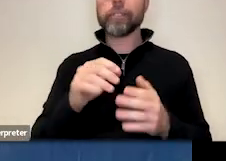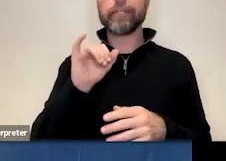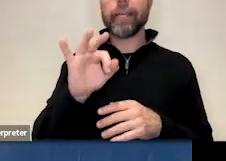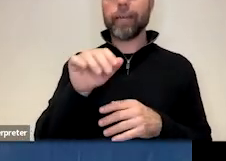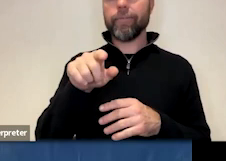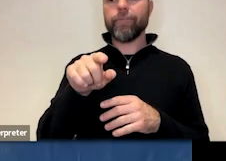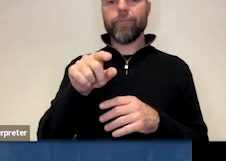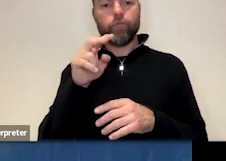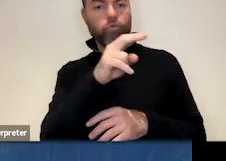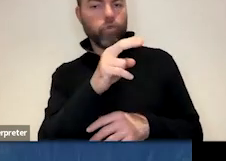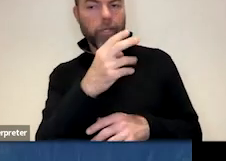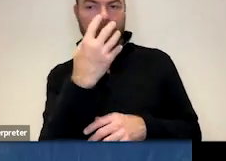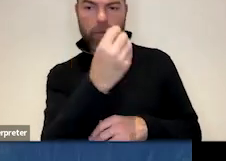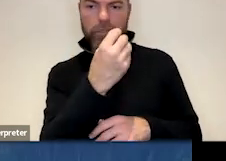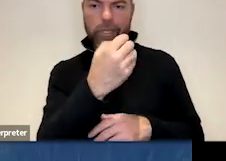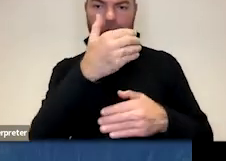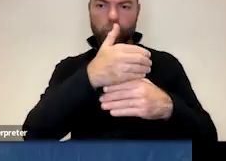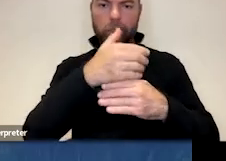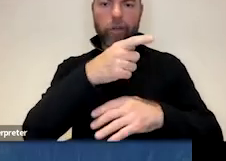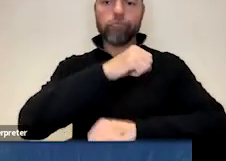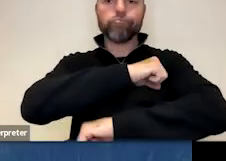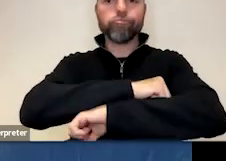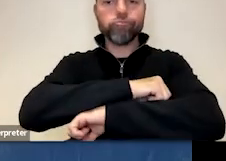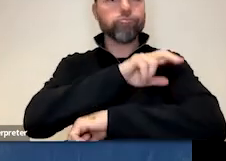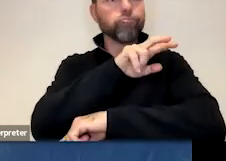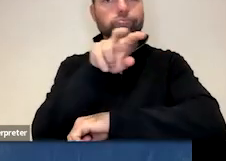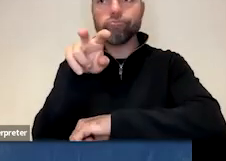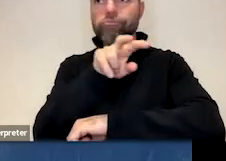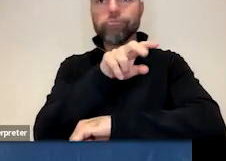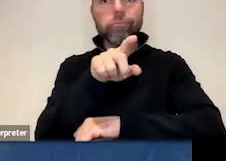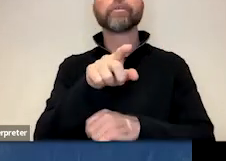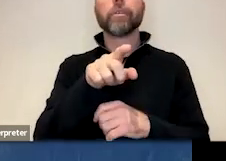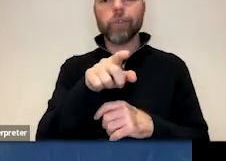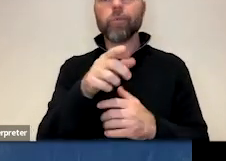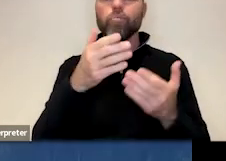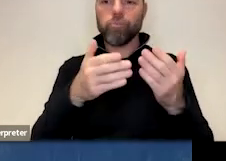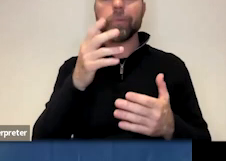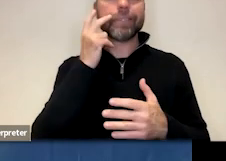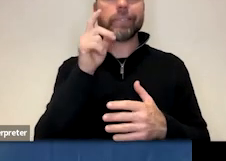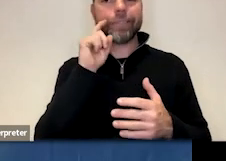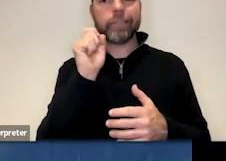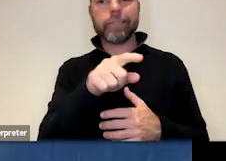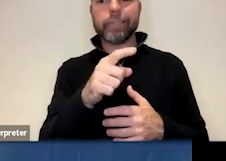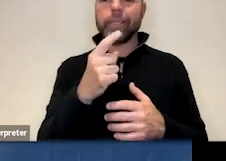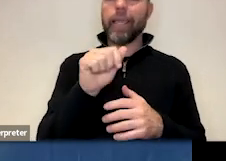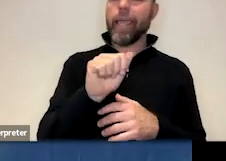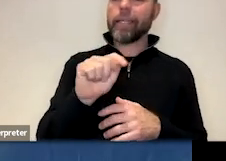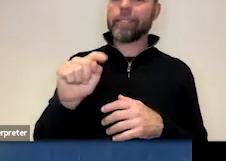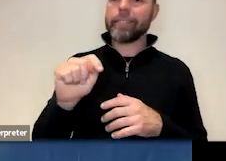look outside your window right now, chances are you will see a piece of AT&T